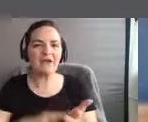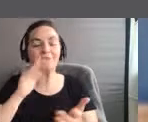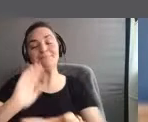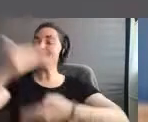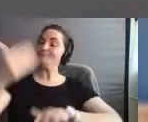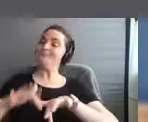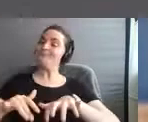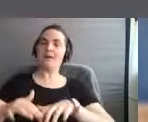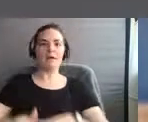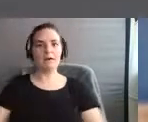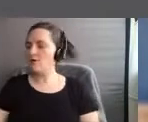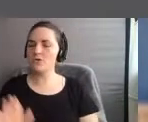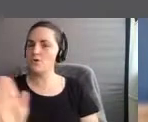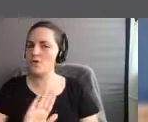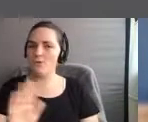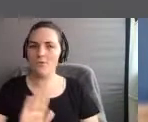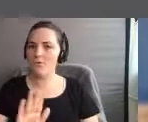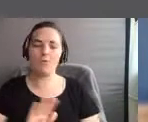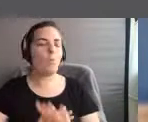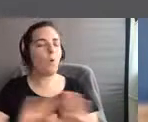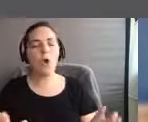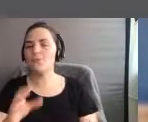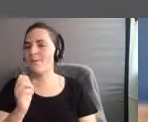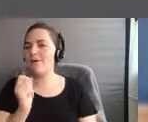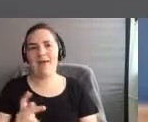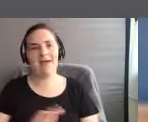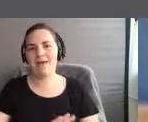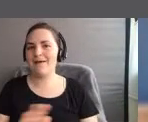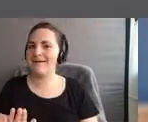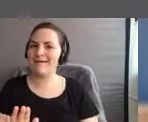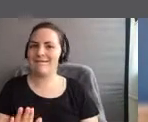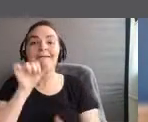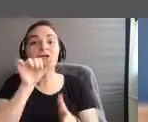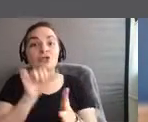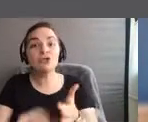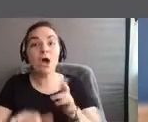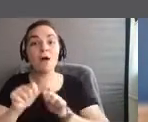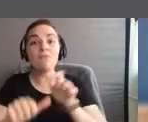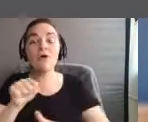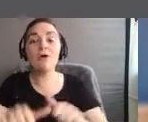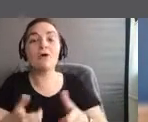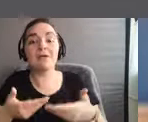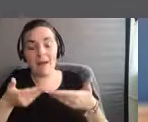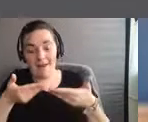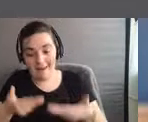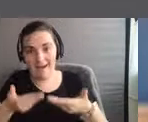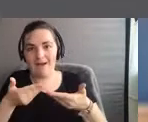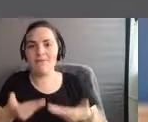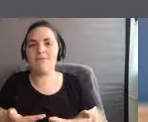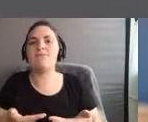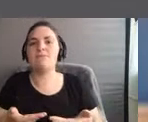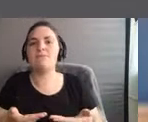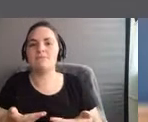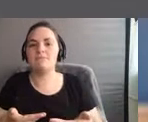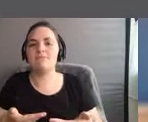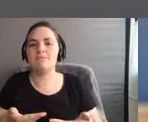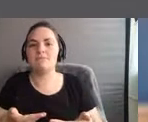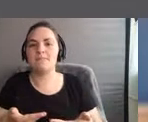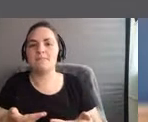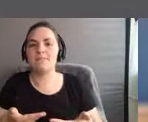won't. I have to be really honest. You've got to start this process now, start thinking about this now. I'm going to talk about